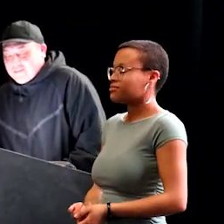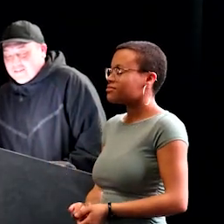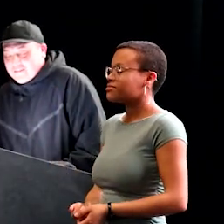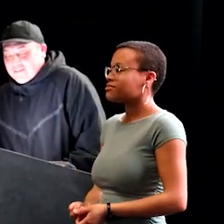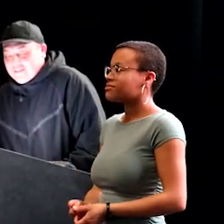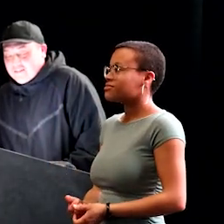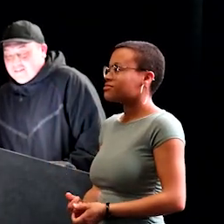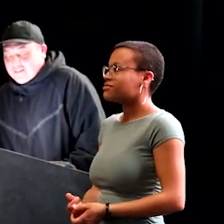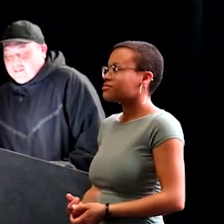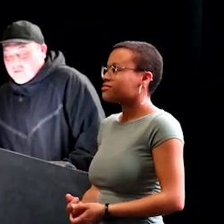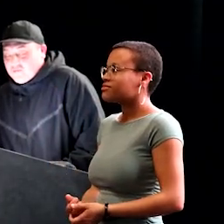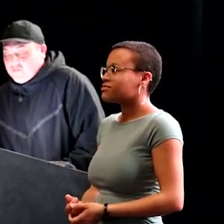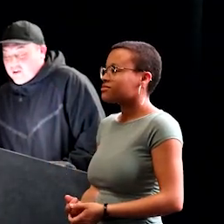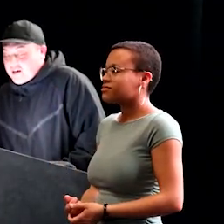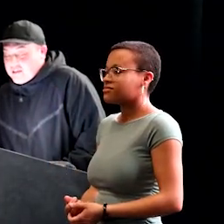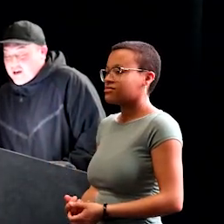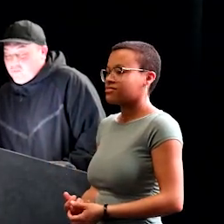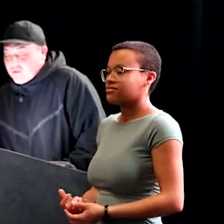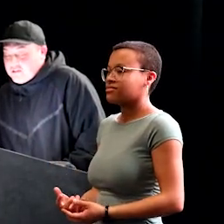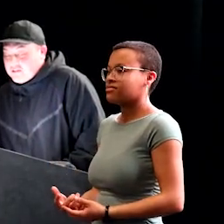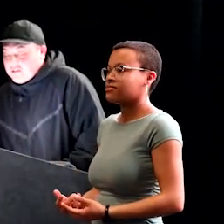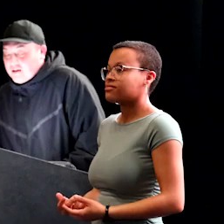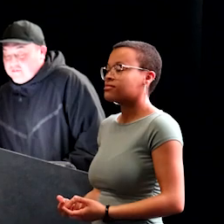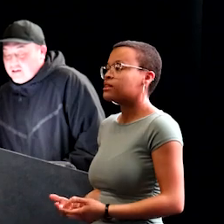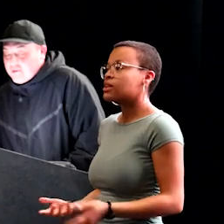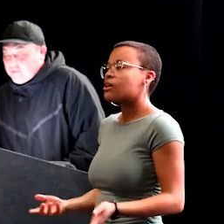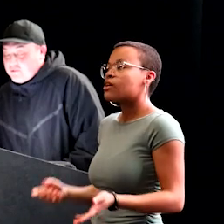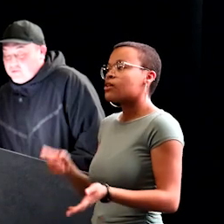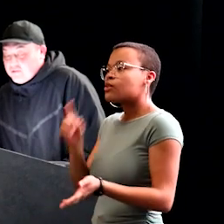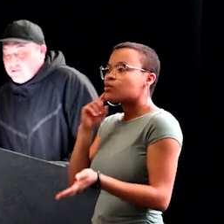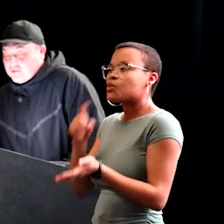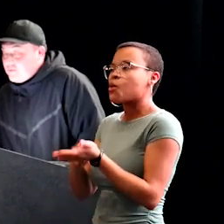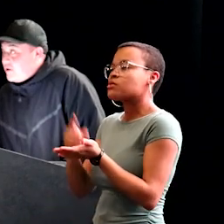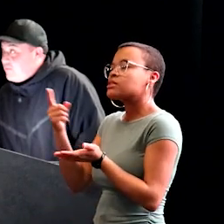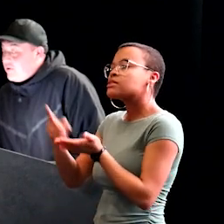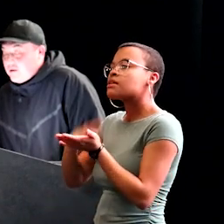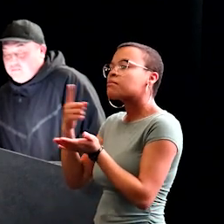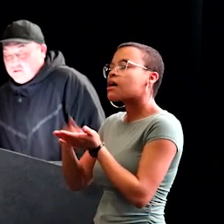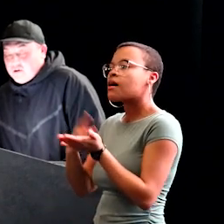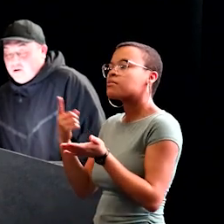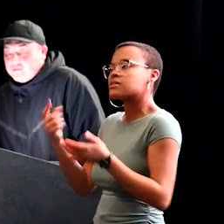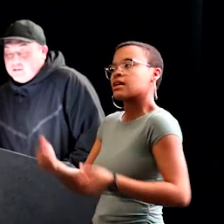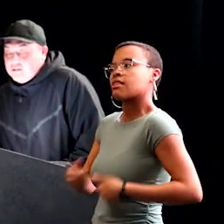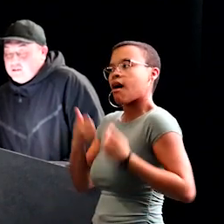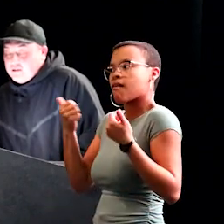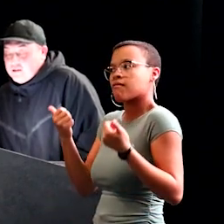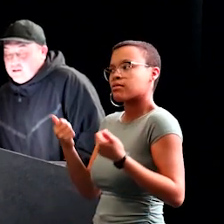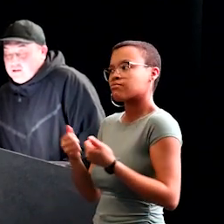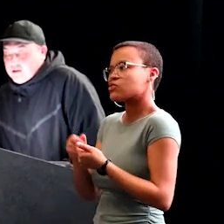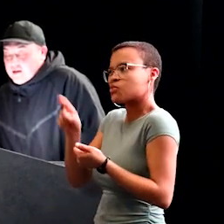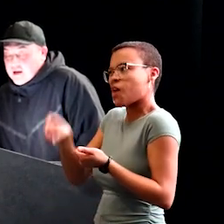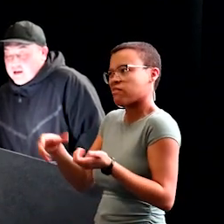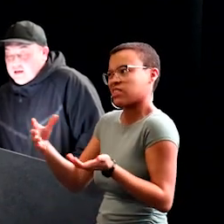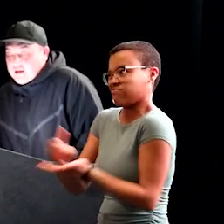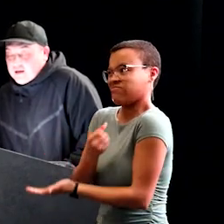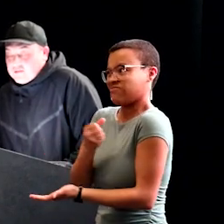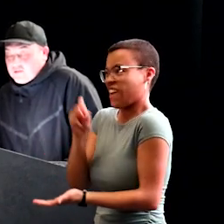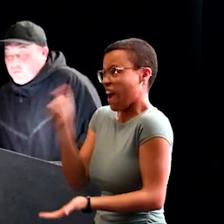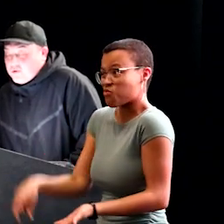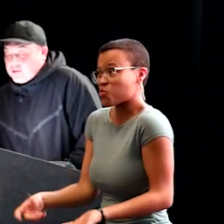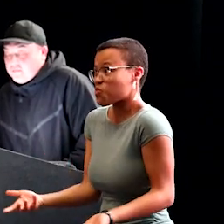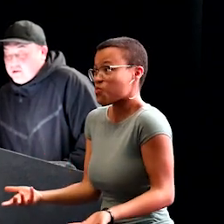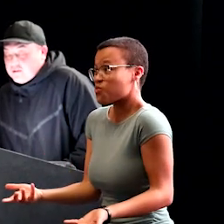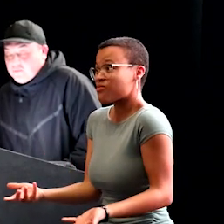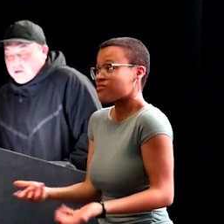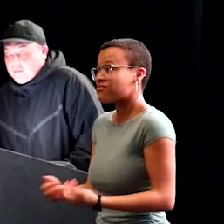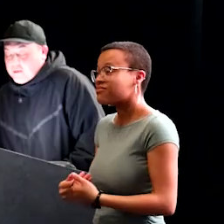them. You'll find that once-in-a-lifetime opportunities don't come around very often. And as